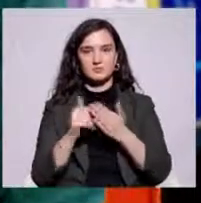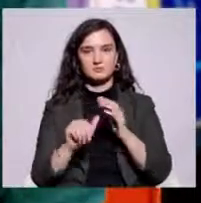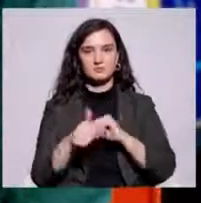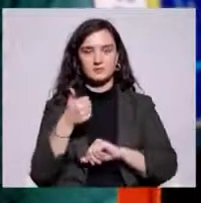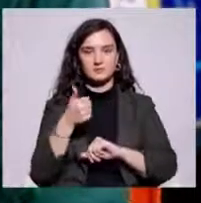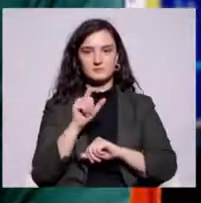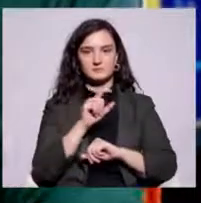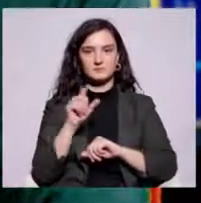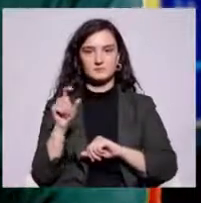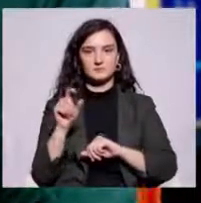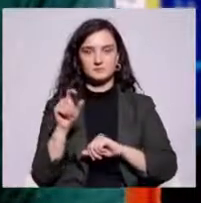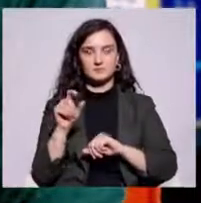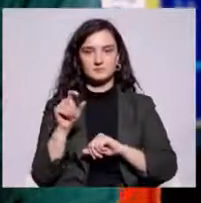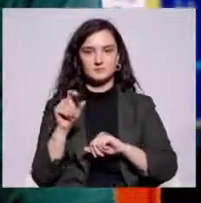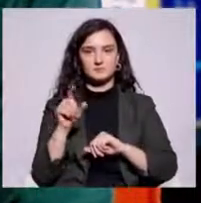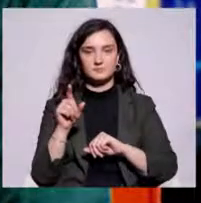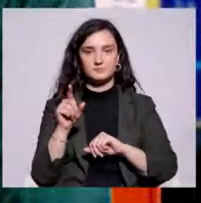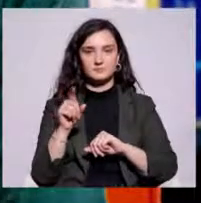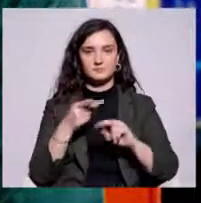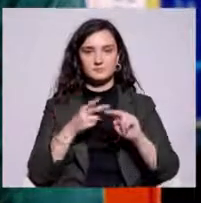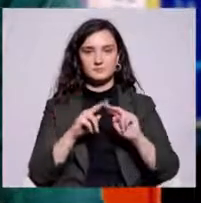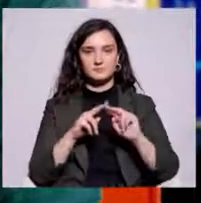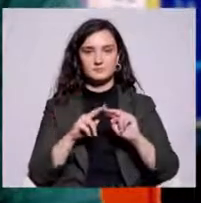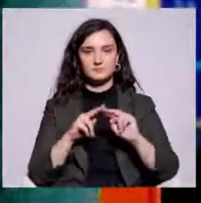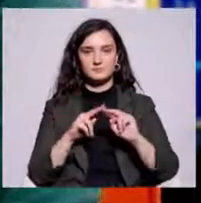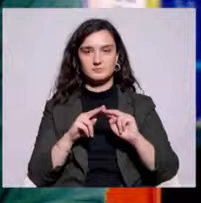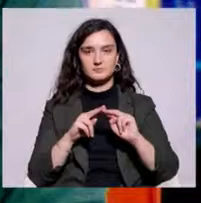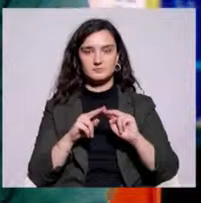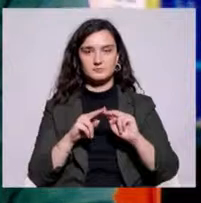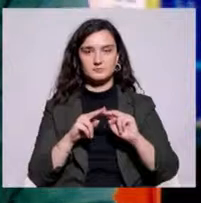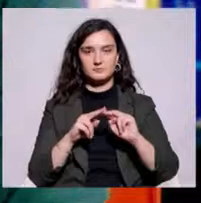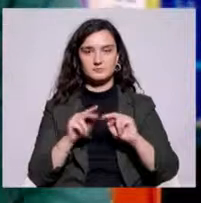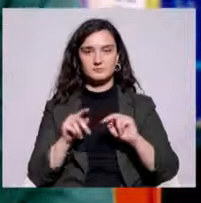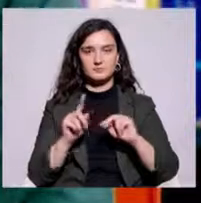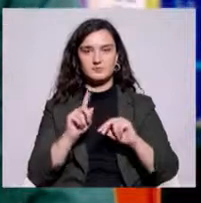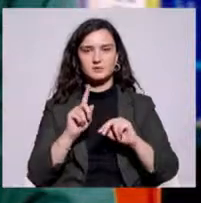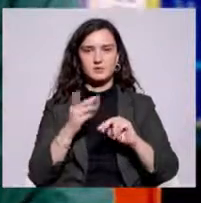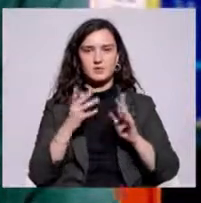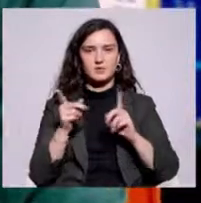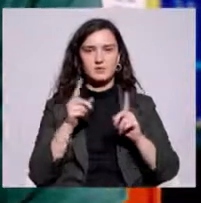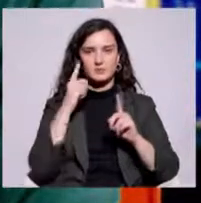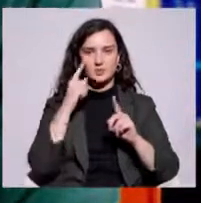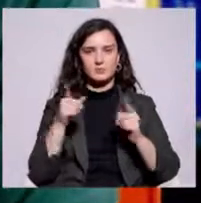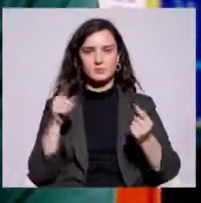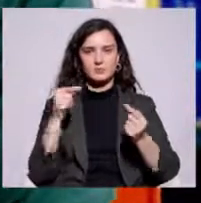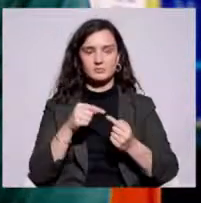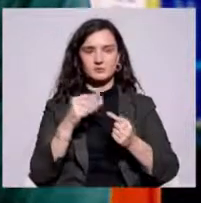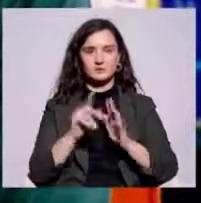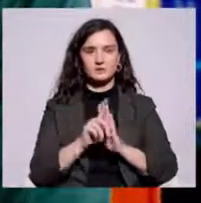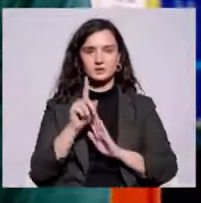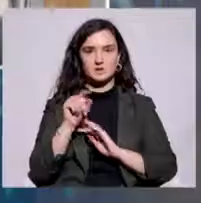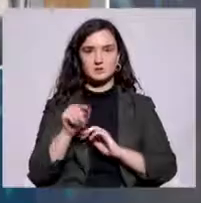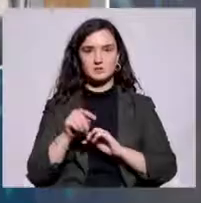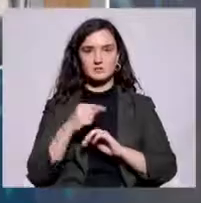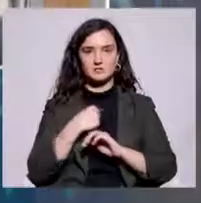one, Helen, blank a whiteboard next to the window. Which one do you think goes into the beginning